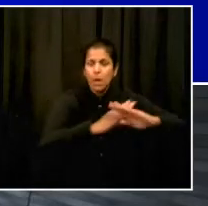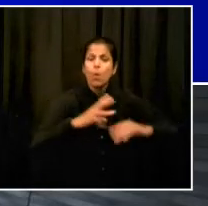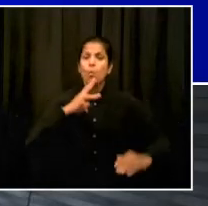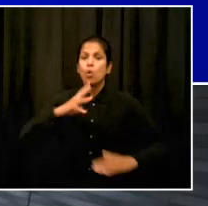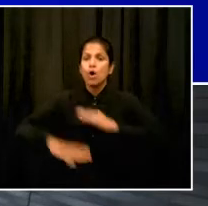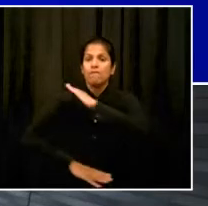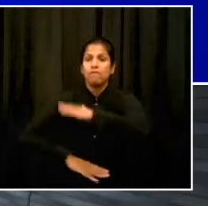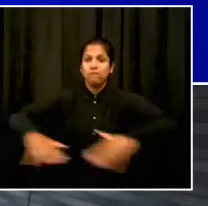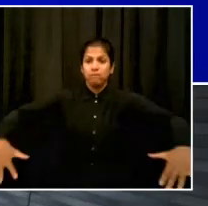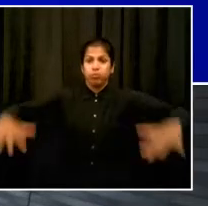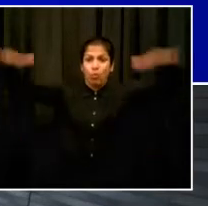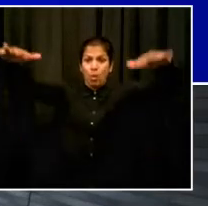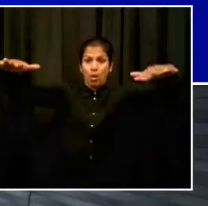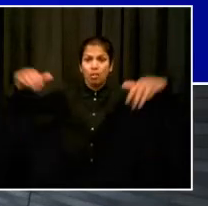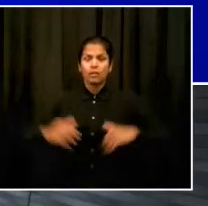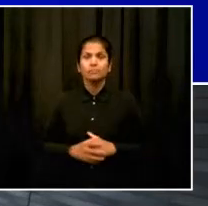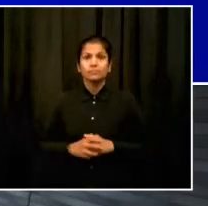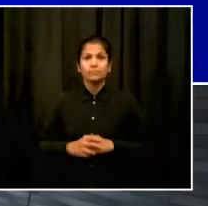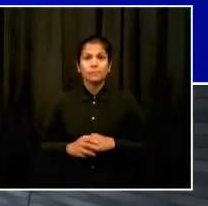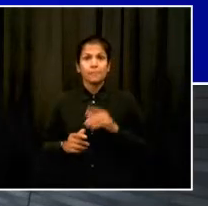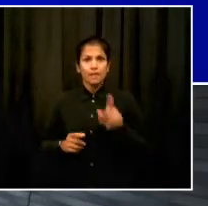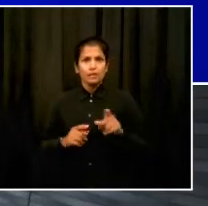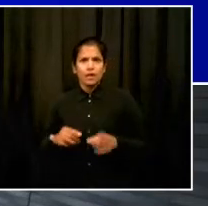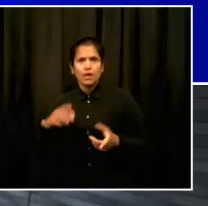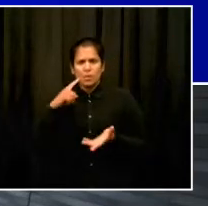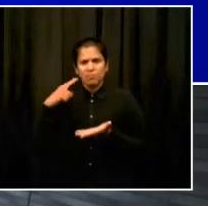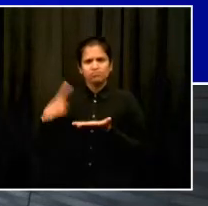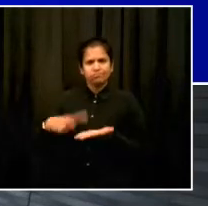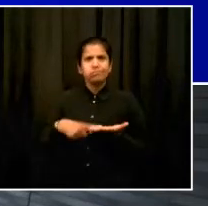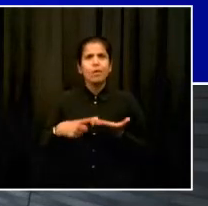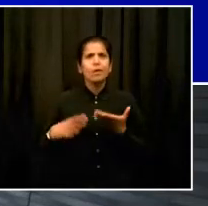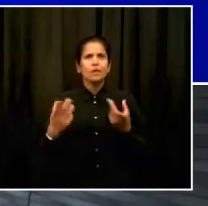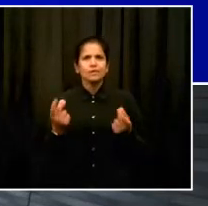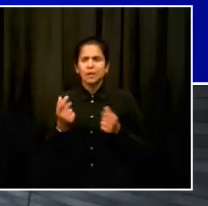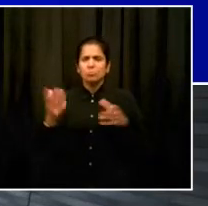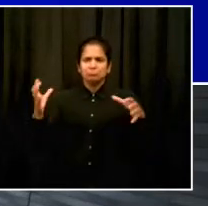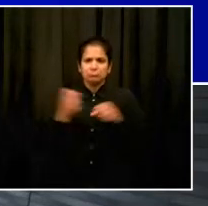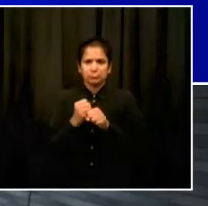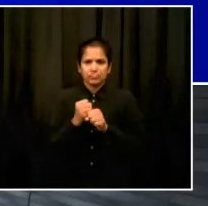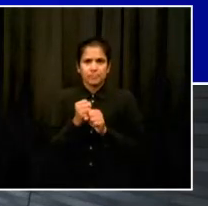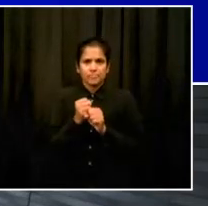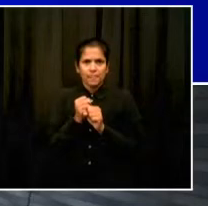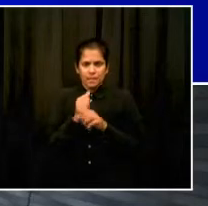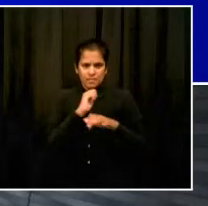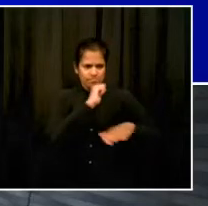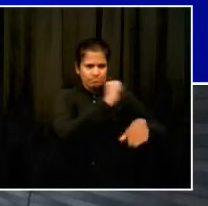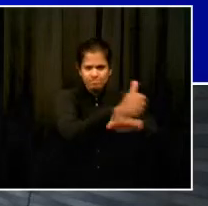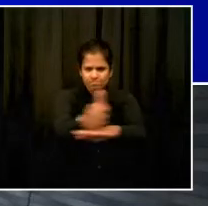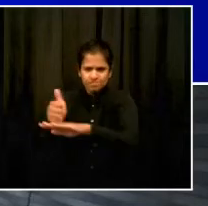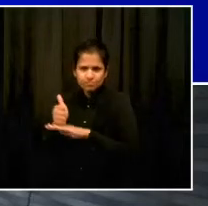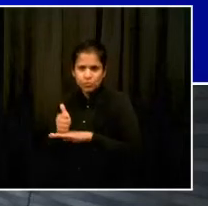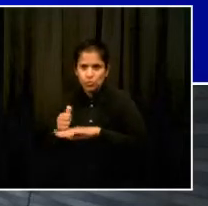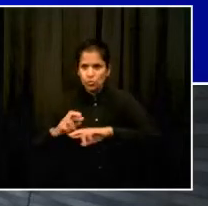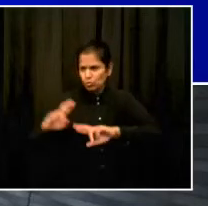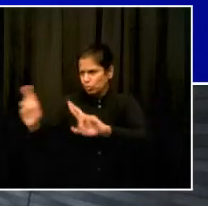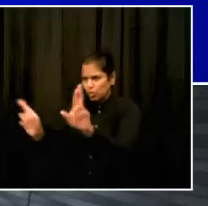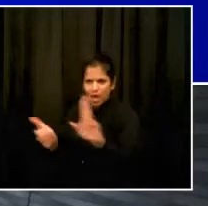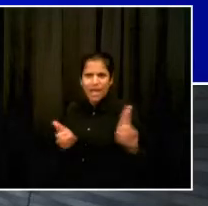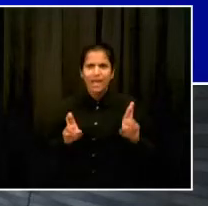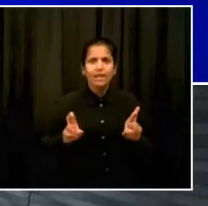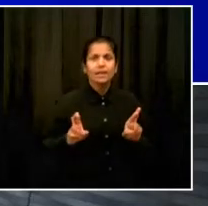work to protect New Yorkers and the warnings you need. Let's hear from our Emergency Management Commissioner, Deanne